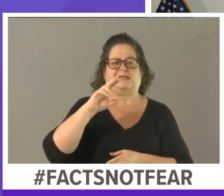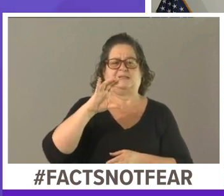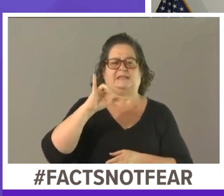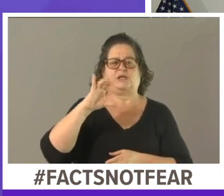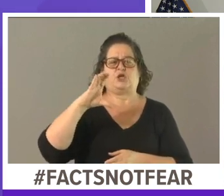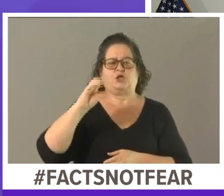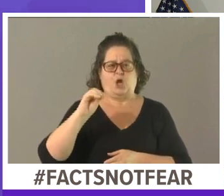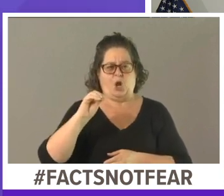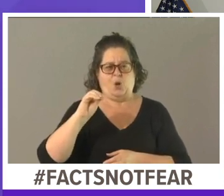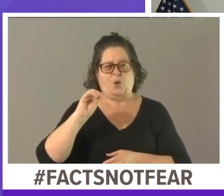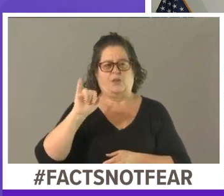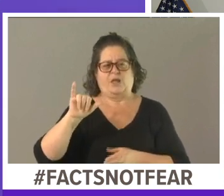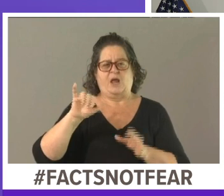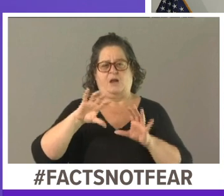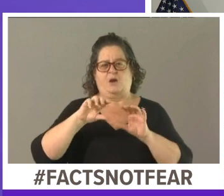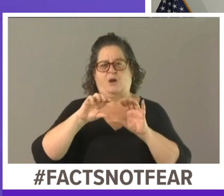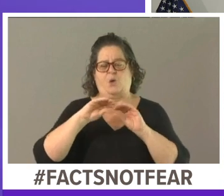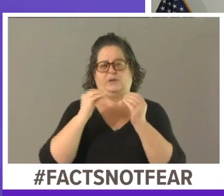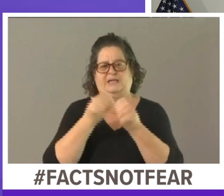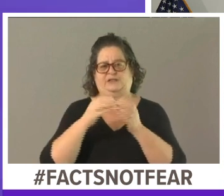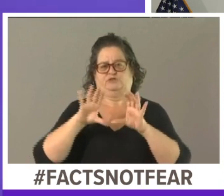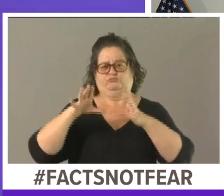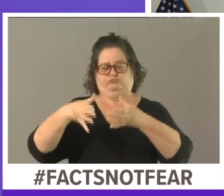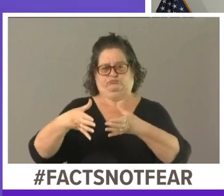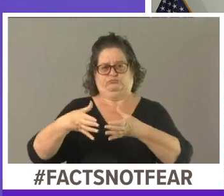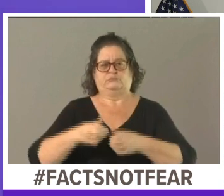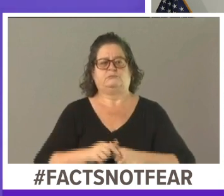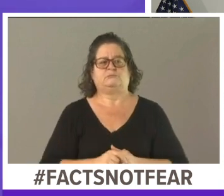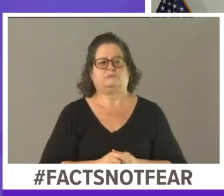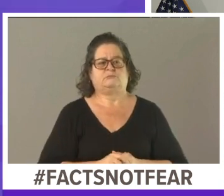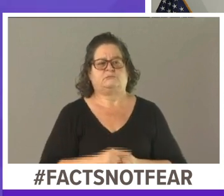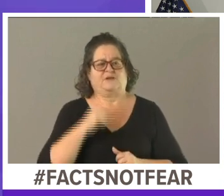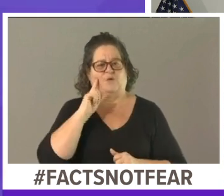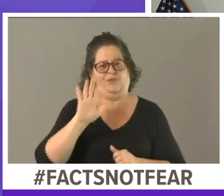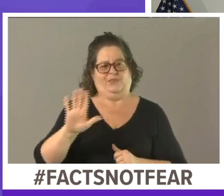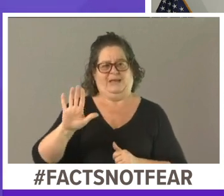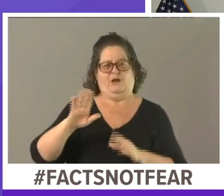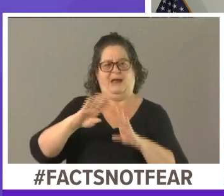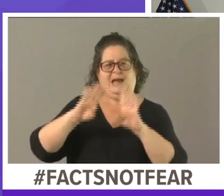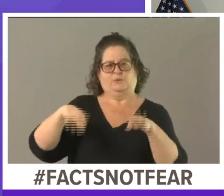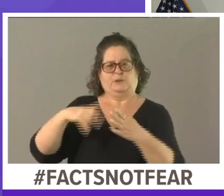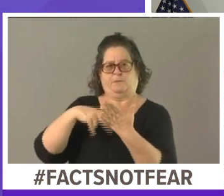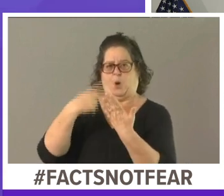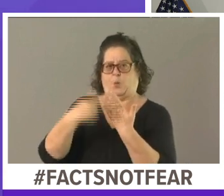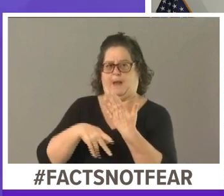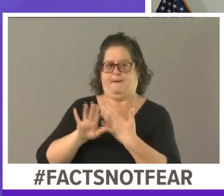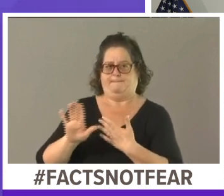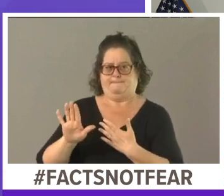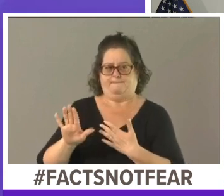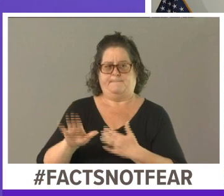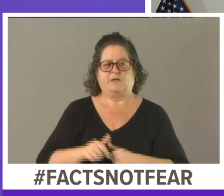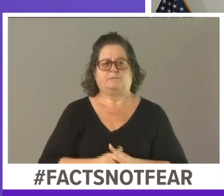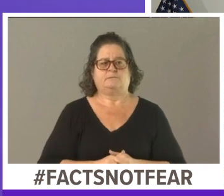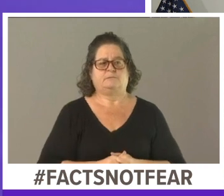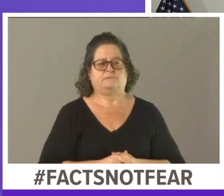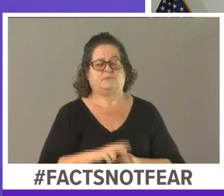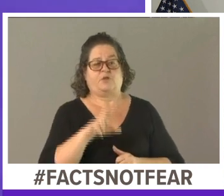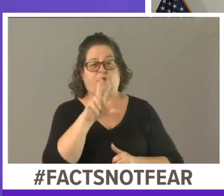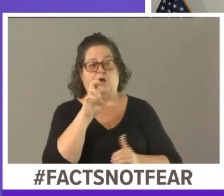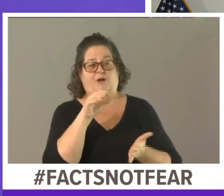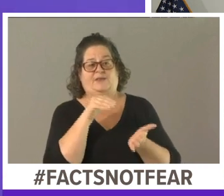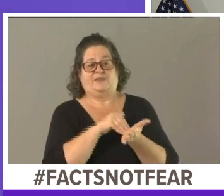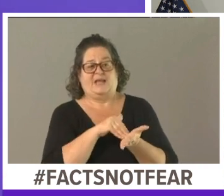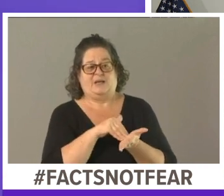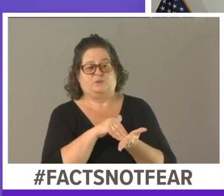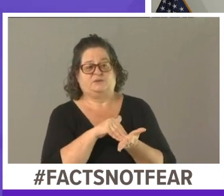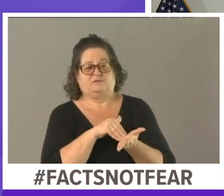$300,000 provided to St. Vincent de Paul and Open Hearts, providing Arizonans in need with rental assistance, telehealth,